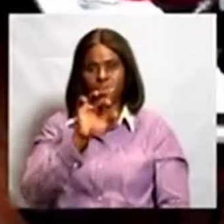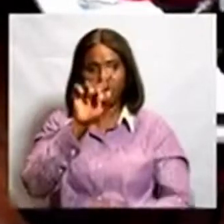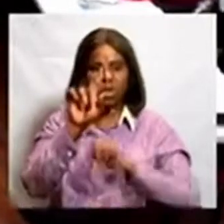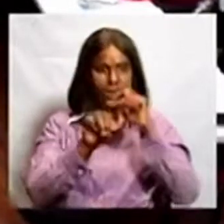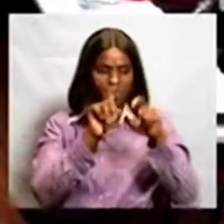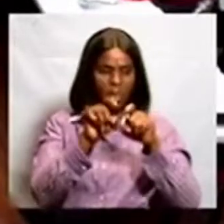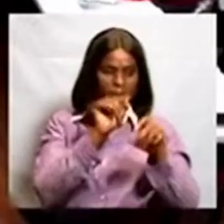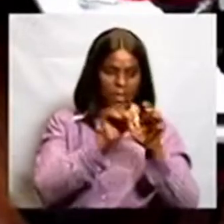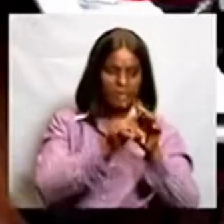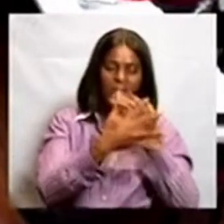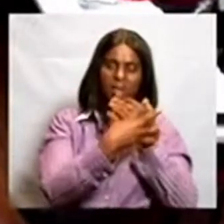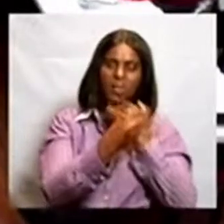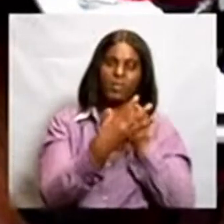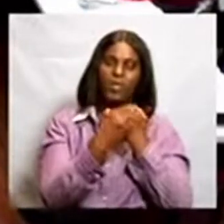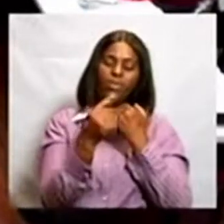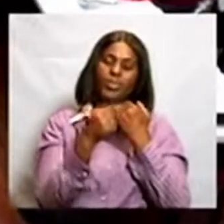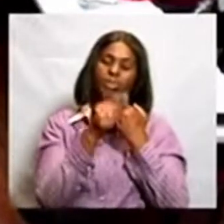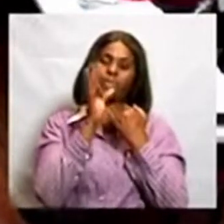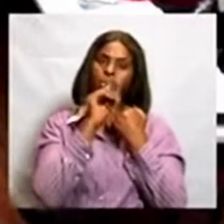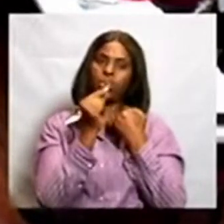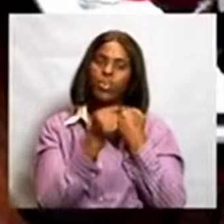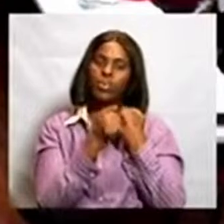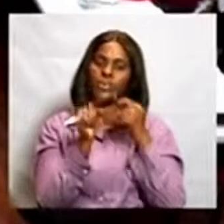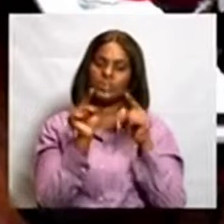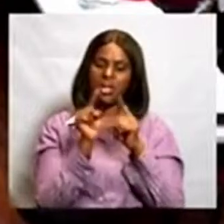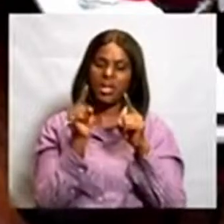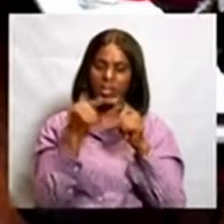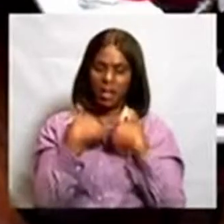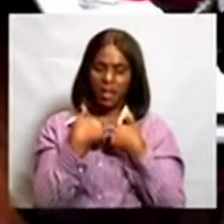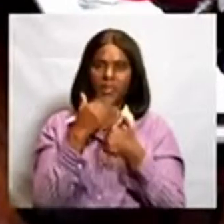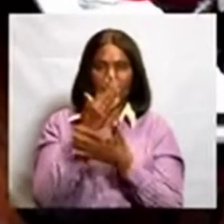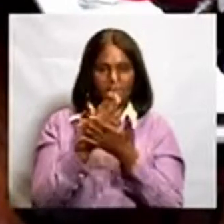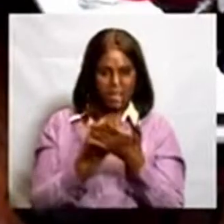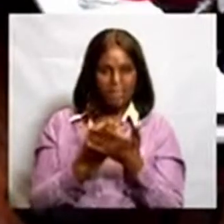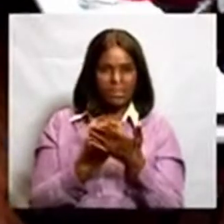on duplication, there have also been some,